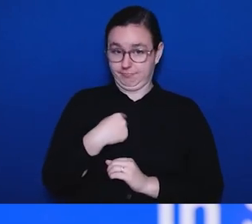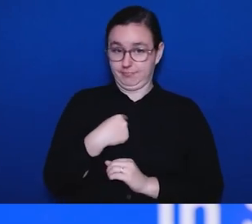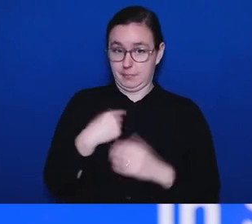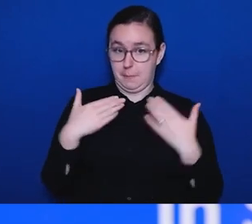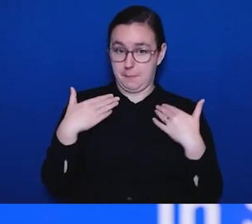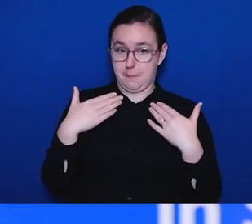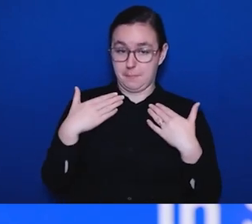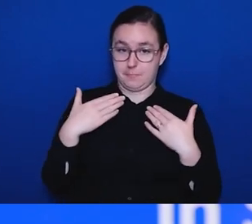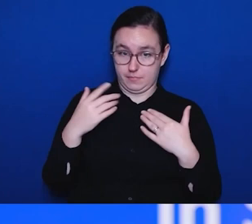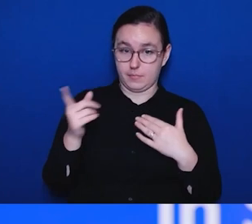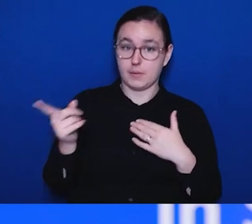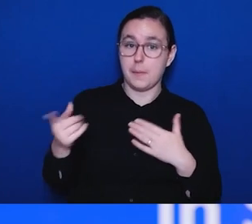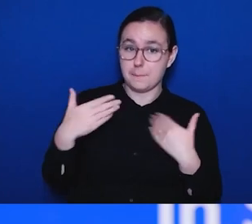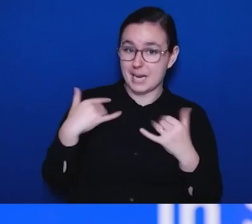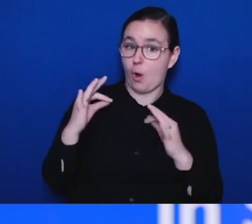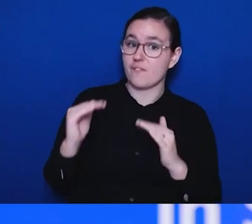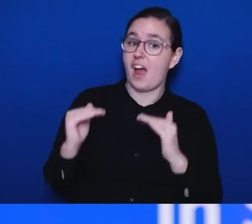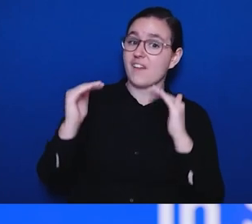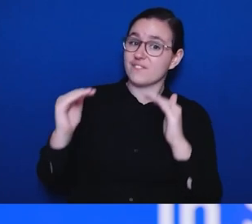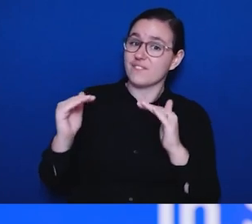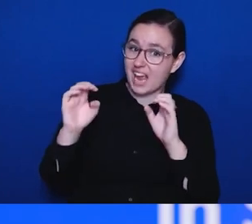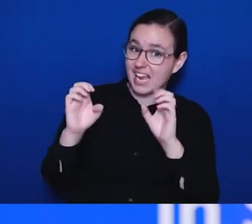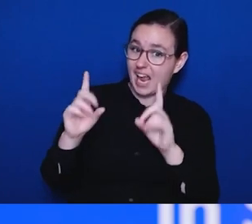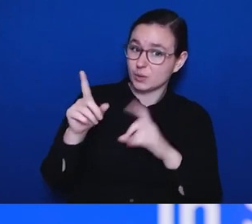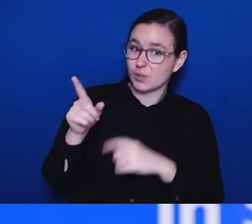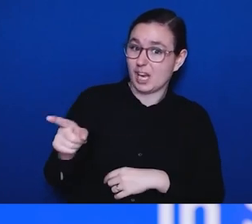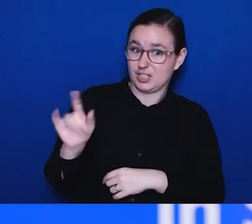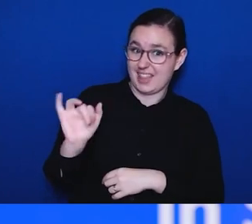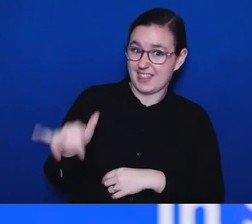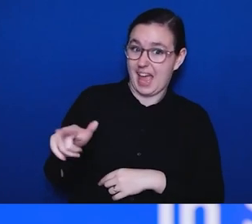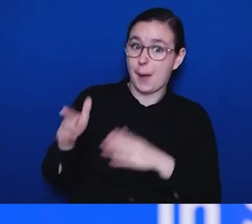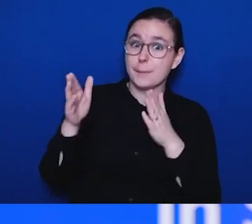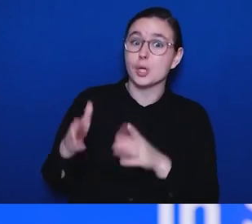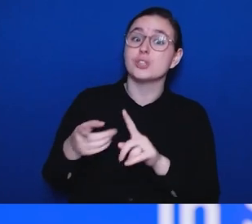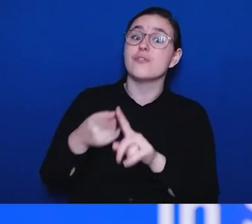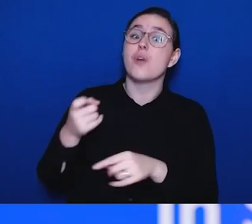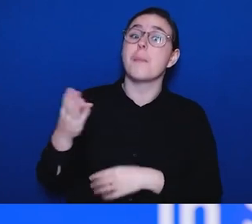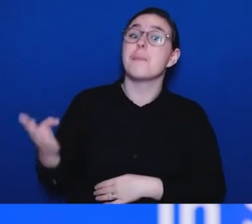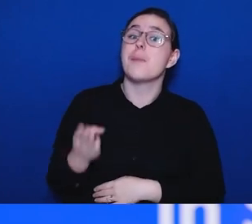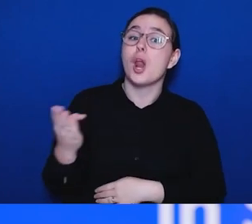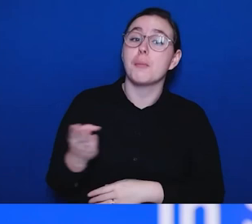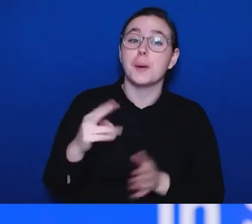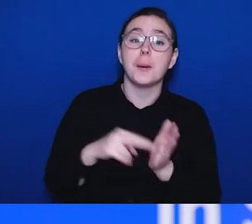won't say that having a Minister of Advanced Education from Burnaby is good for